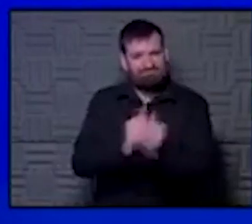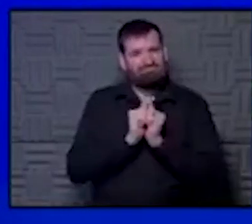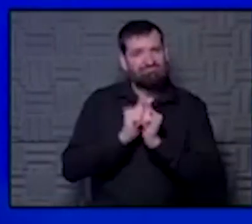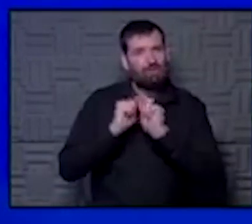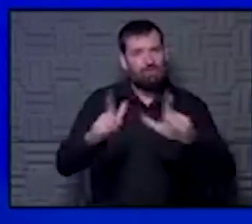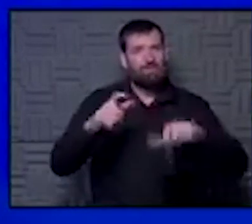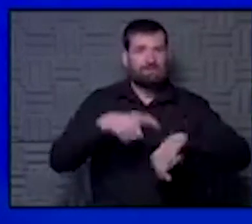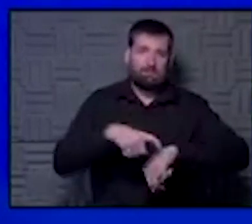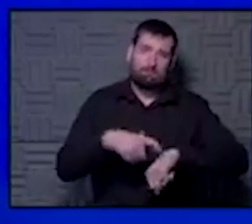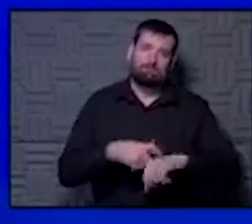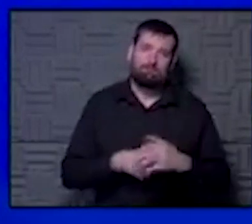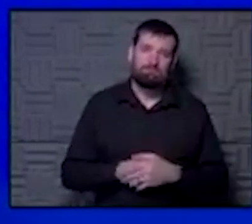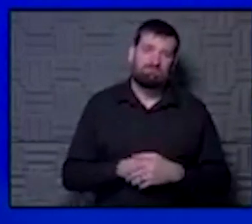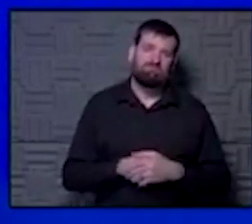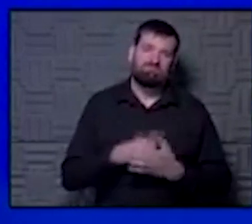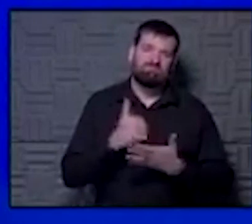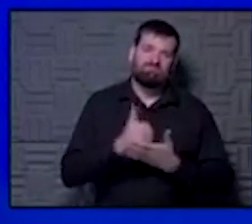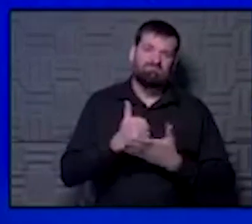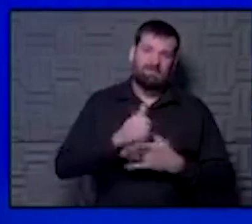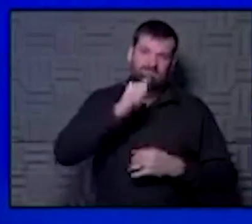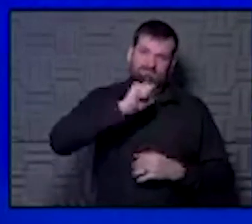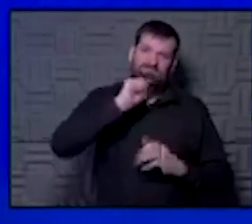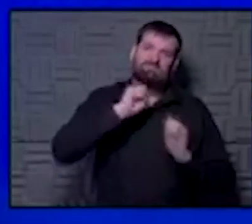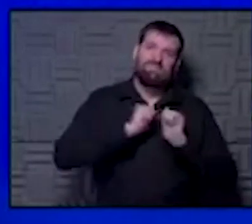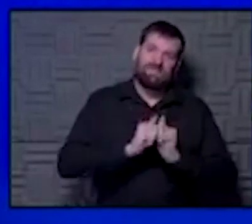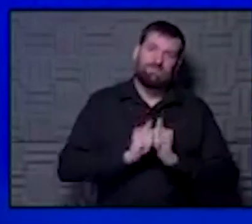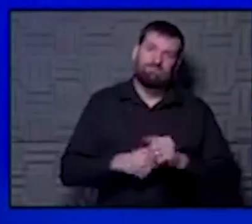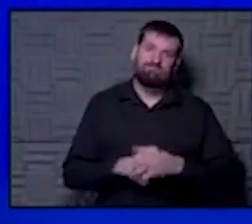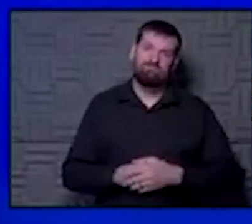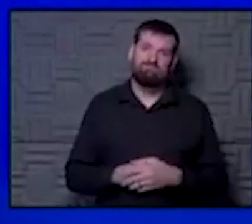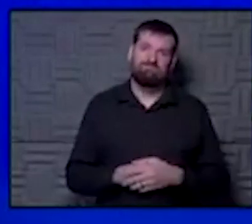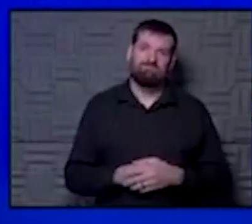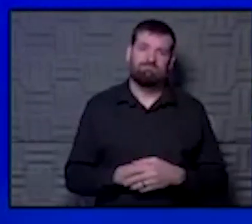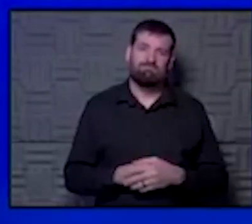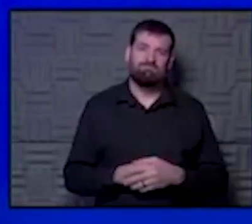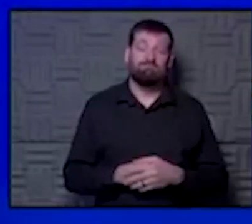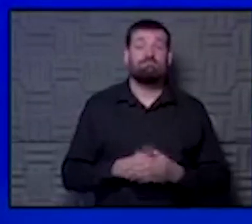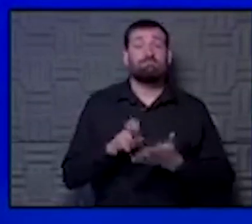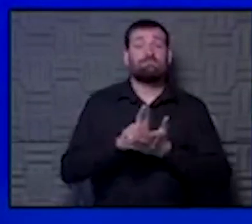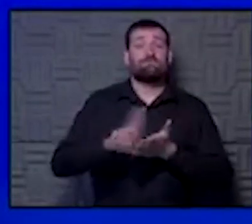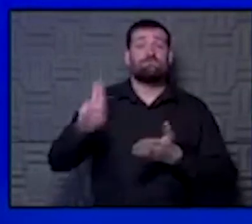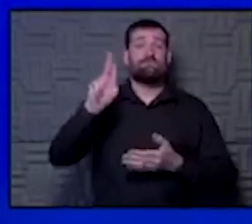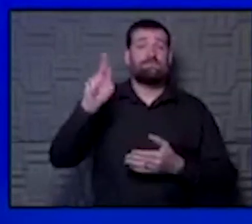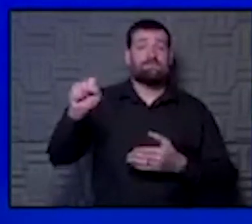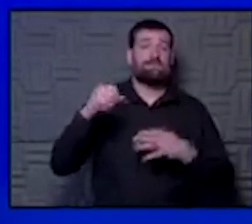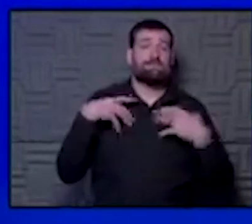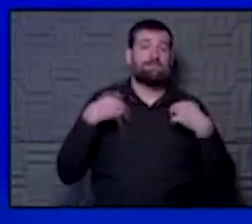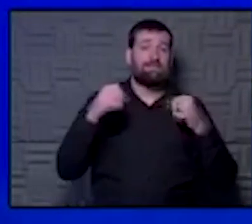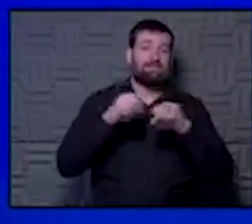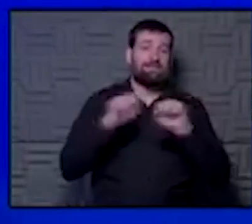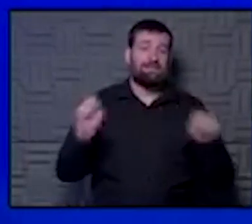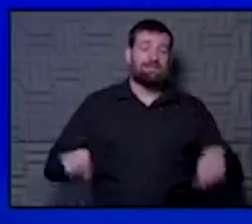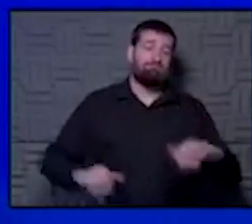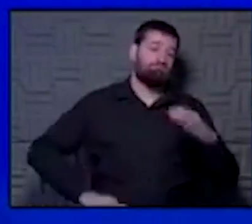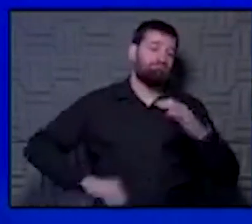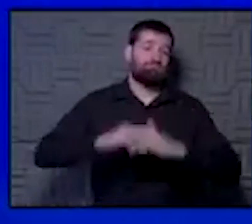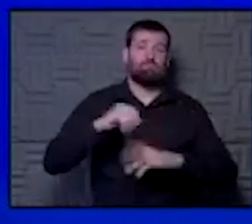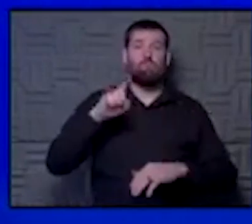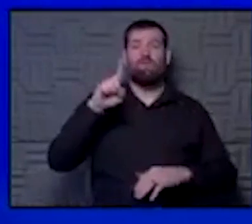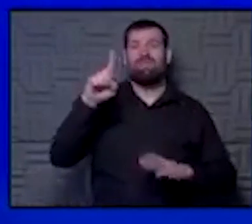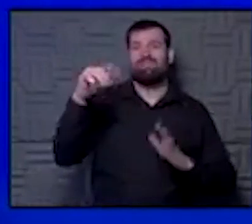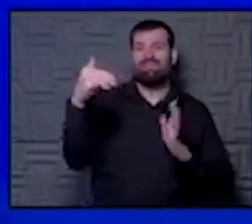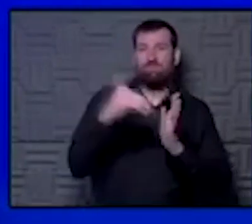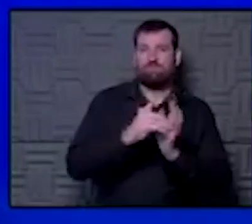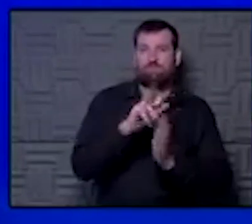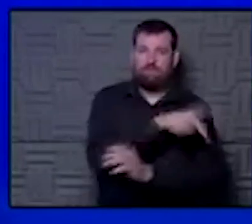time. And that helps us all get through it together. University of Kansas Health System has admitted its 1,000th